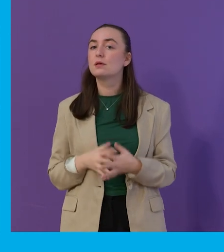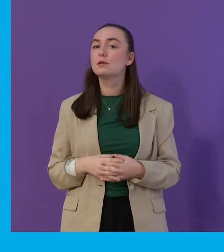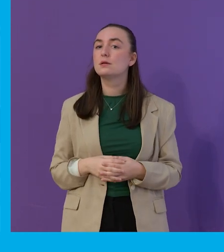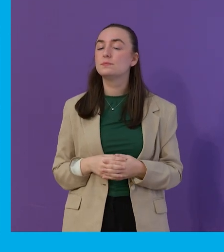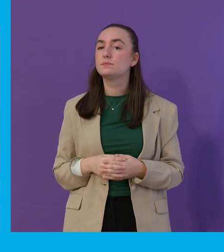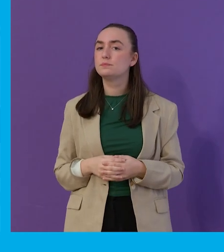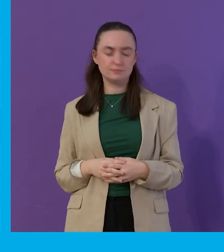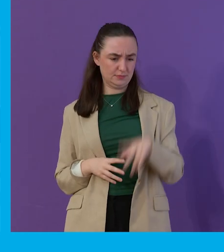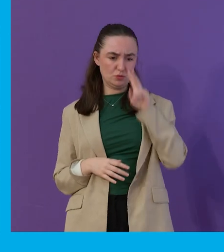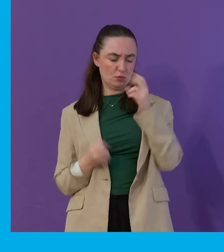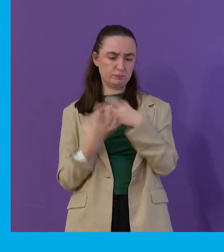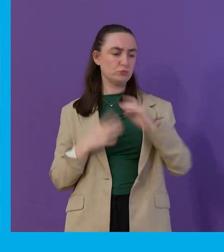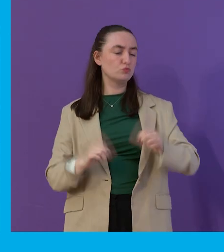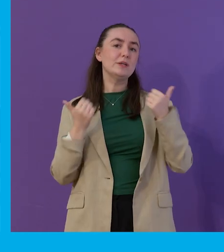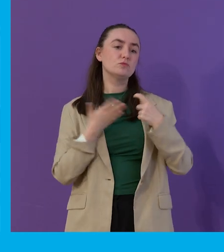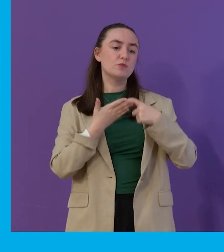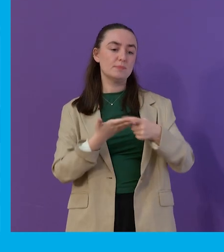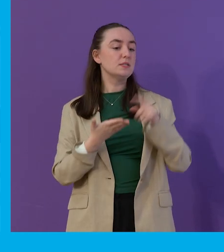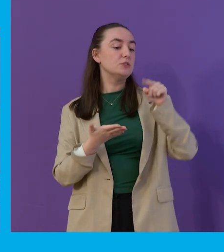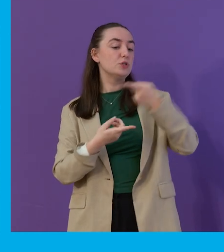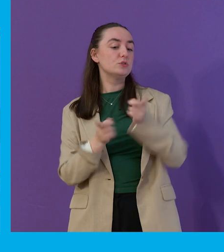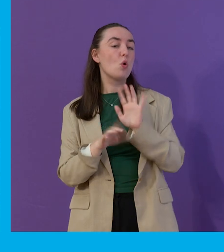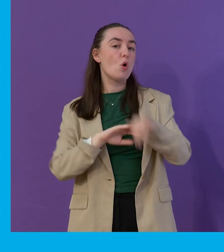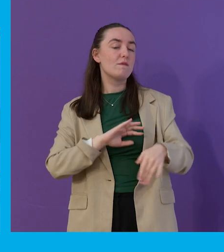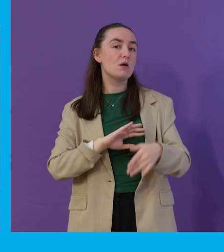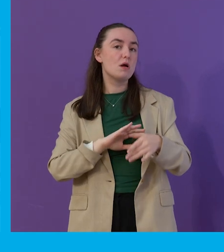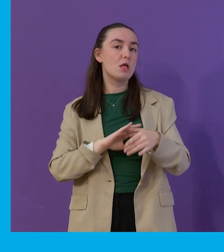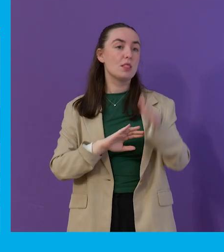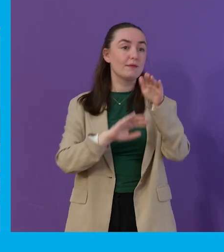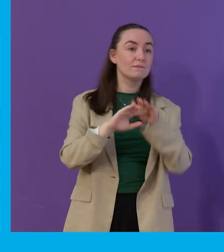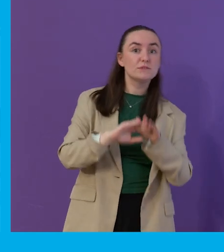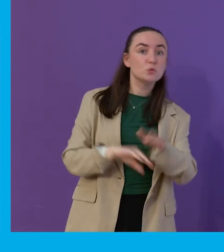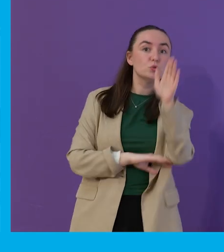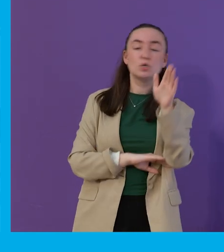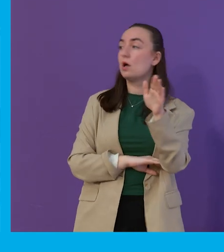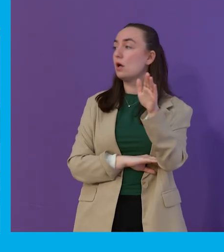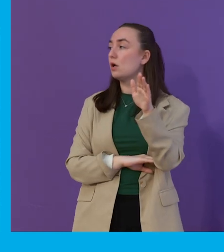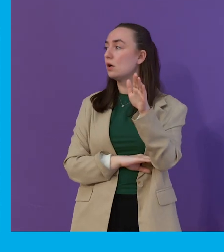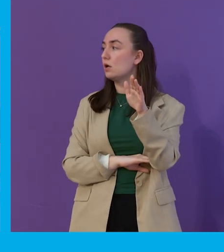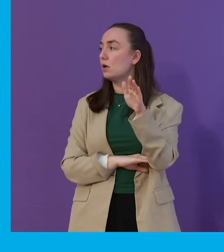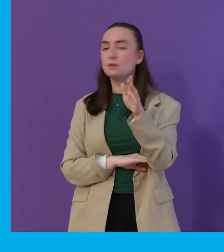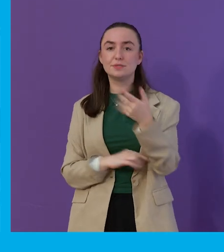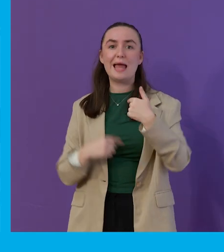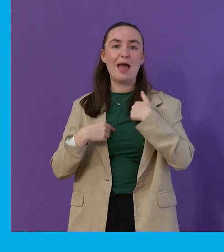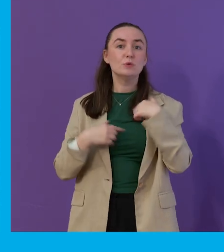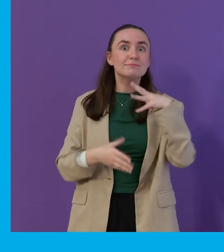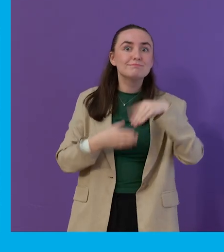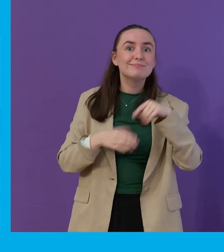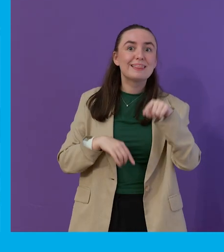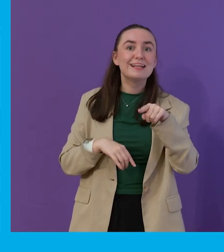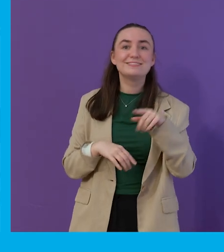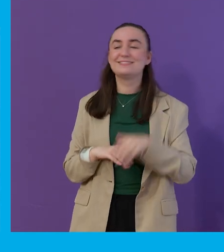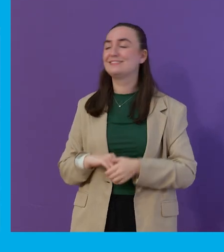good recommendations about the future shape of local democracy here. And I was on it, so I should declare an